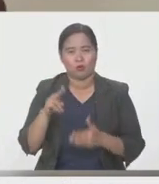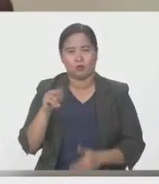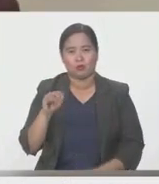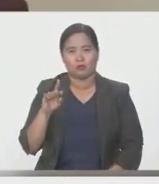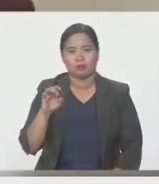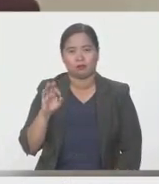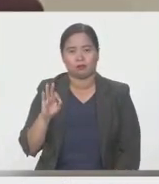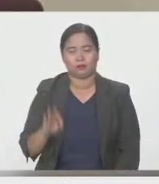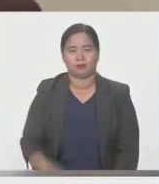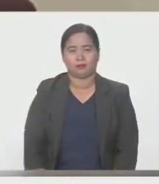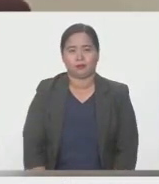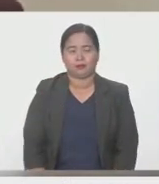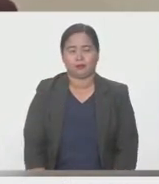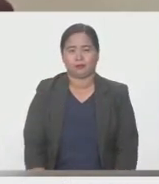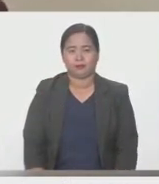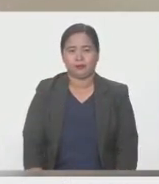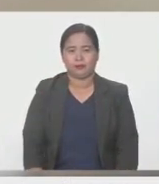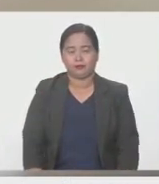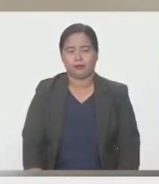UNICEF.